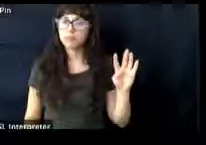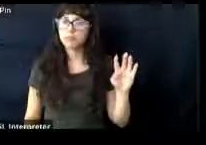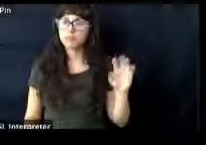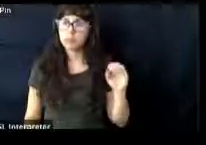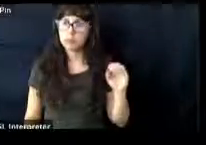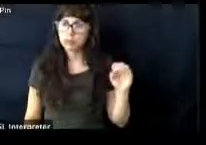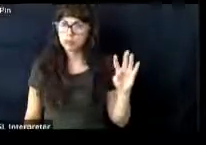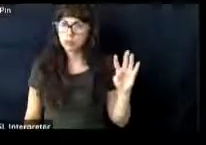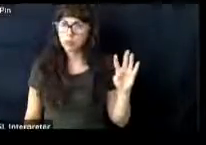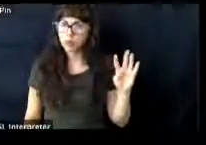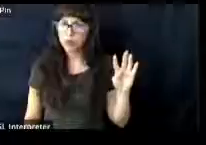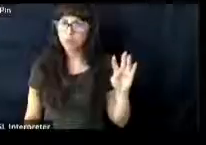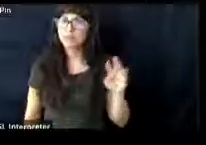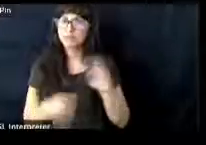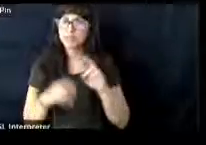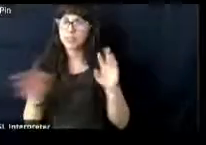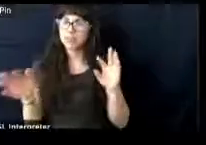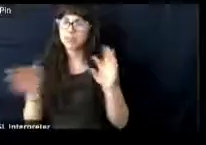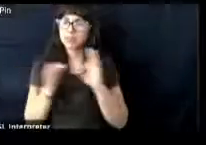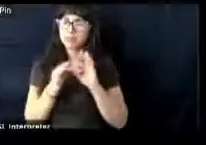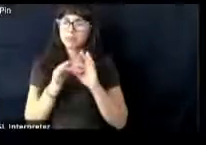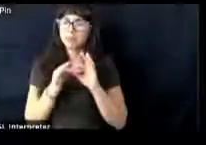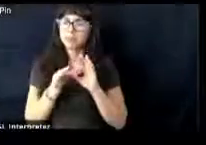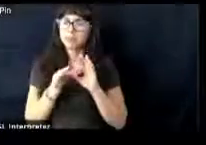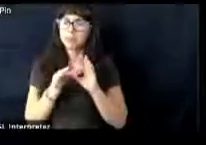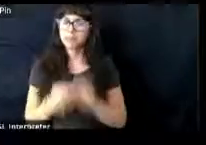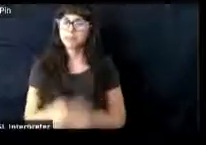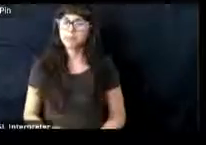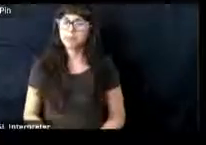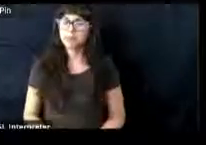004, I will be promoting you now.